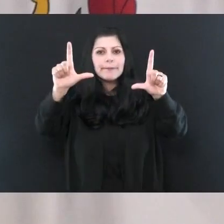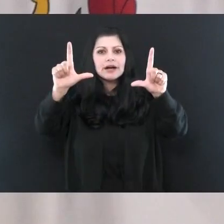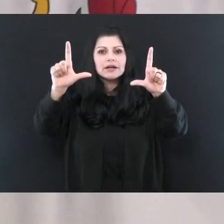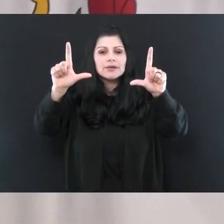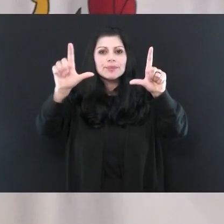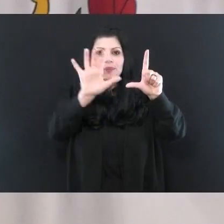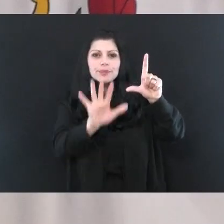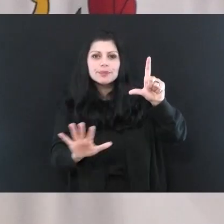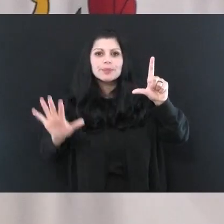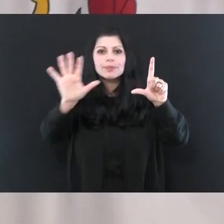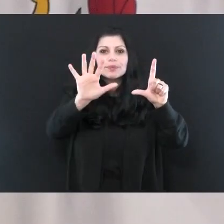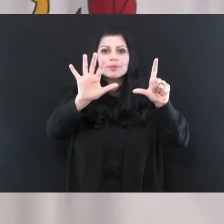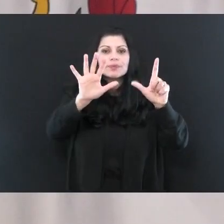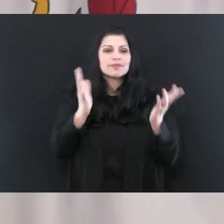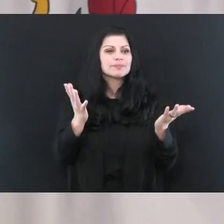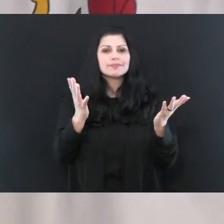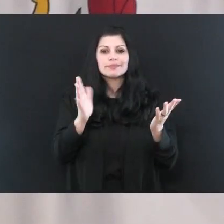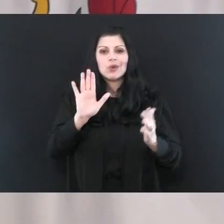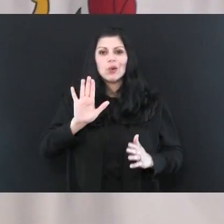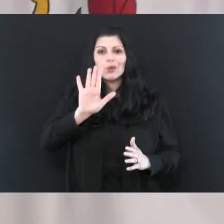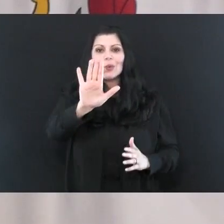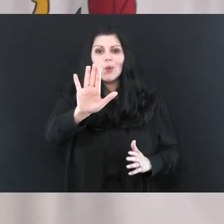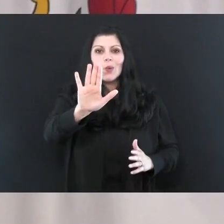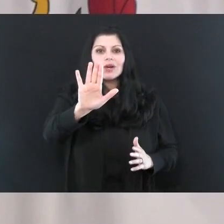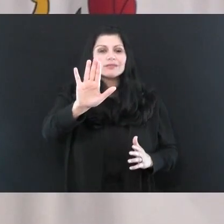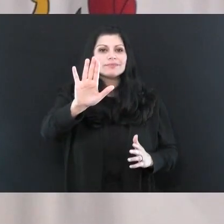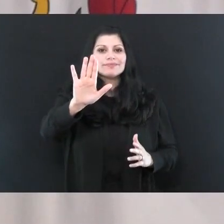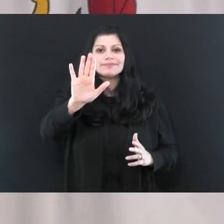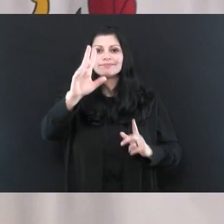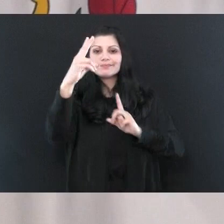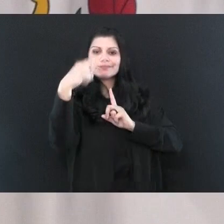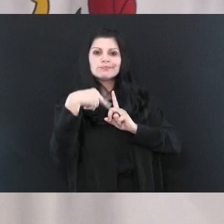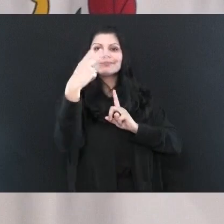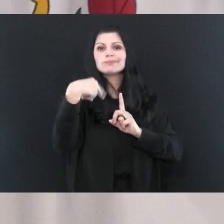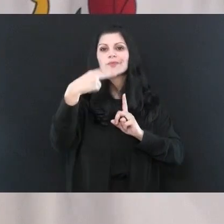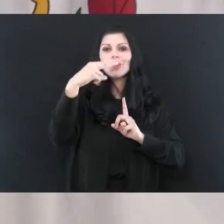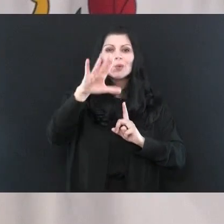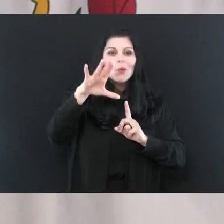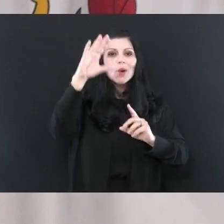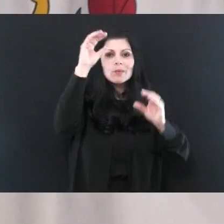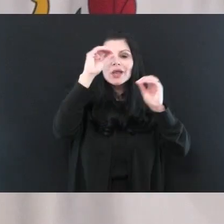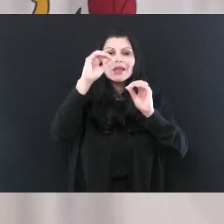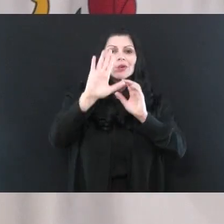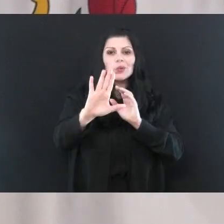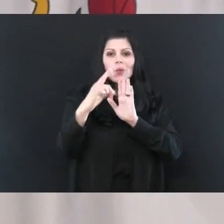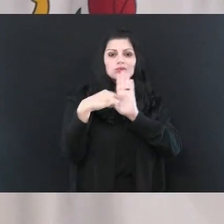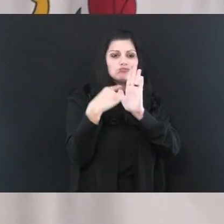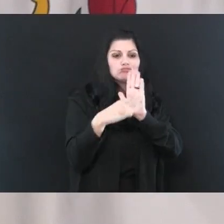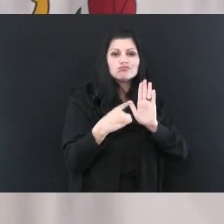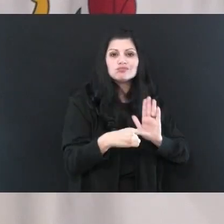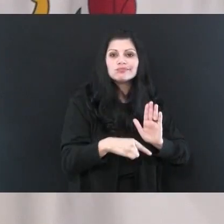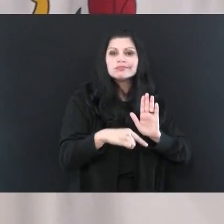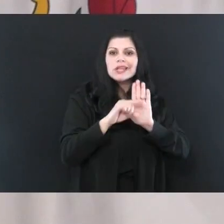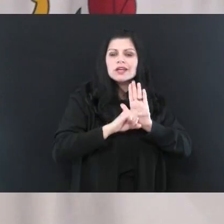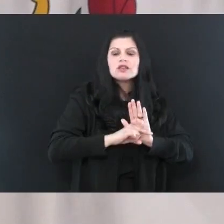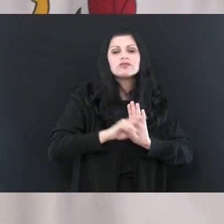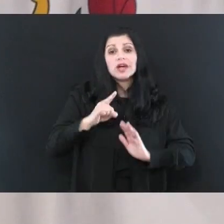want to cast rocks or whatever, is truly working. It's worked amazingly well,